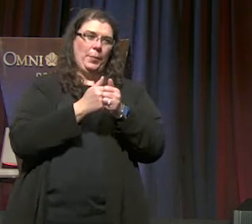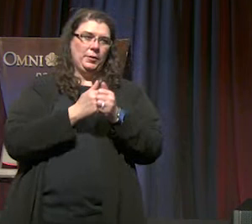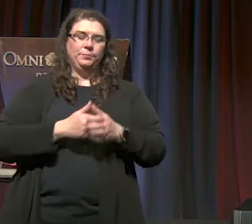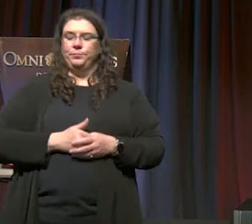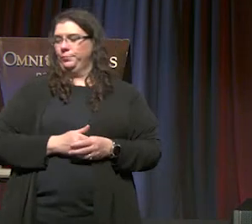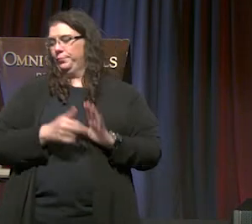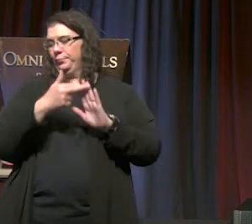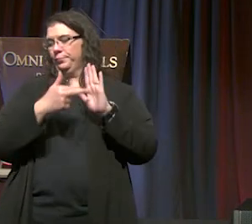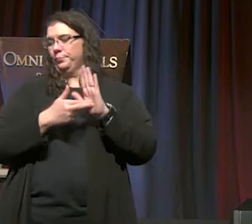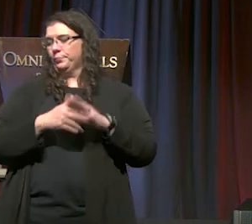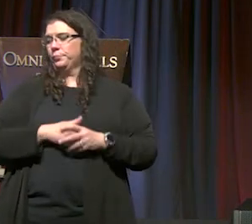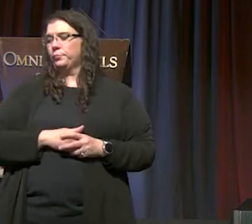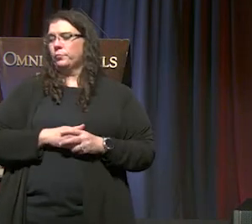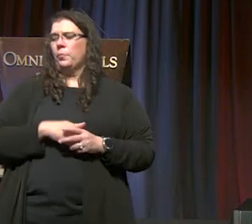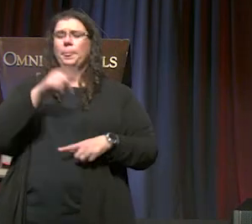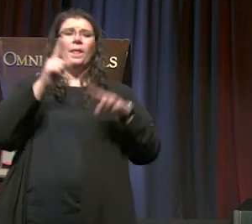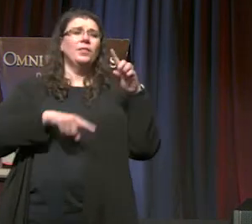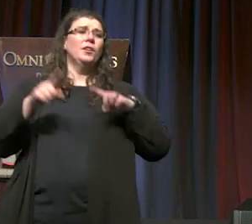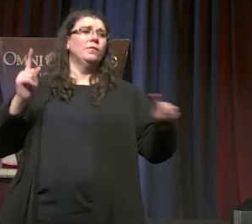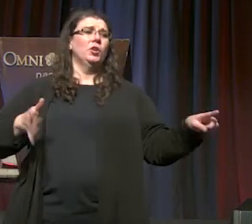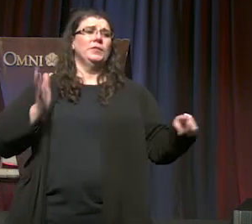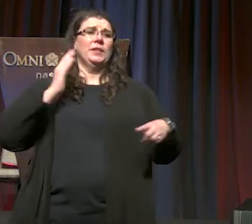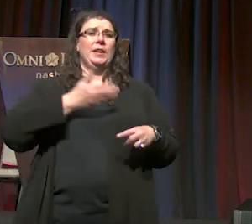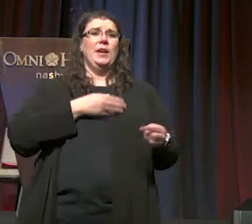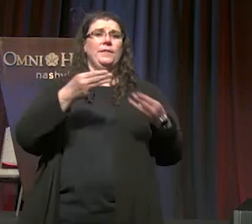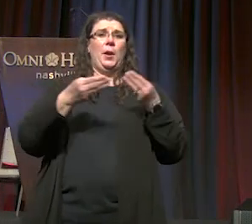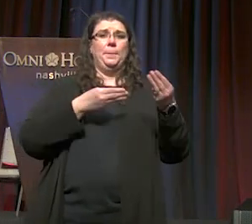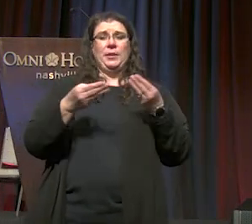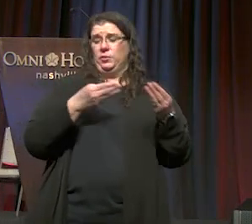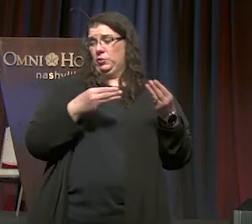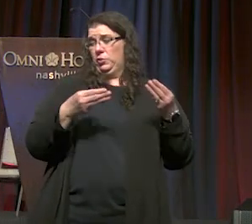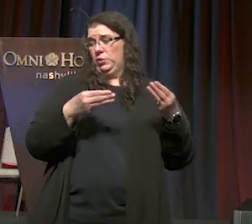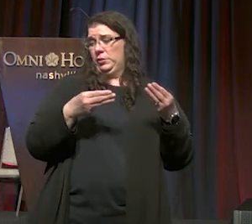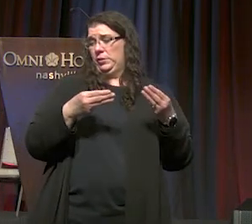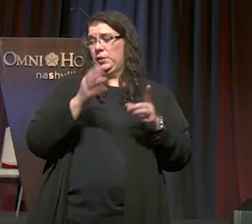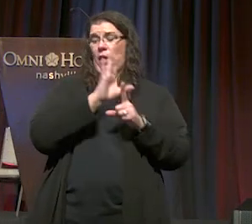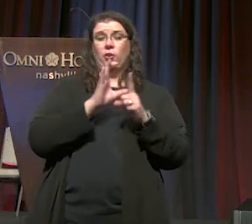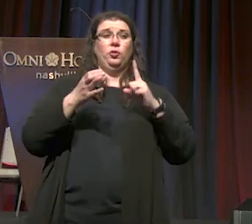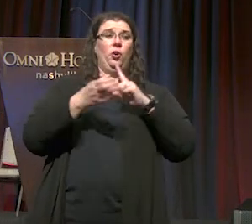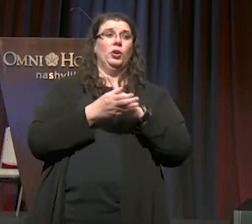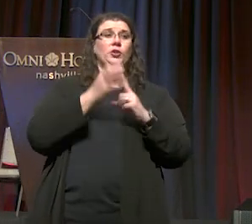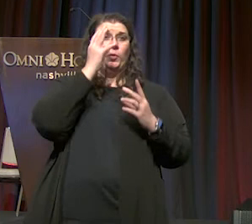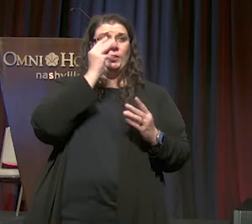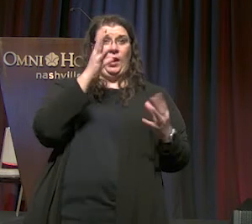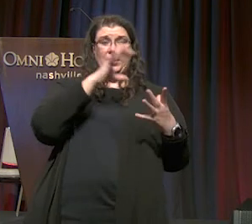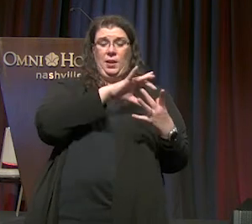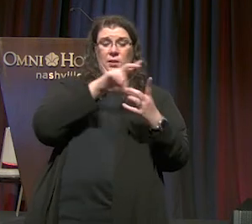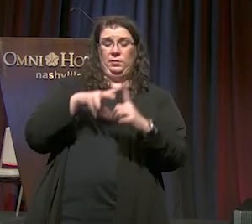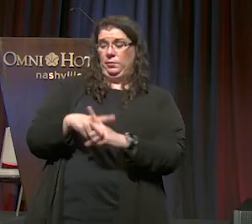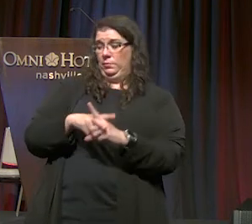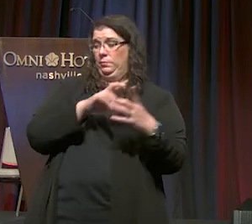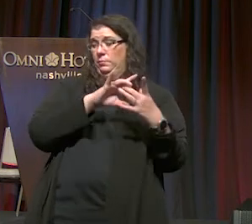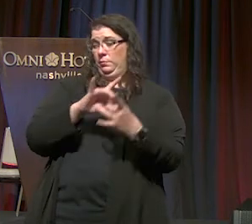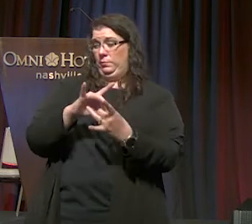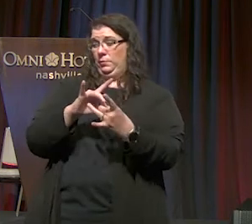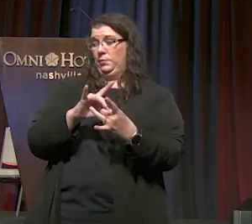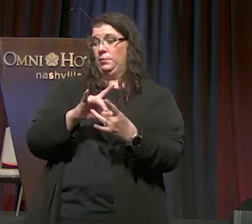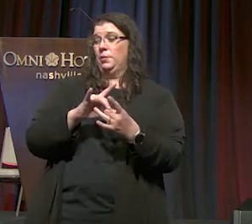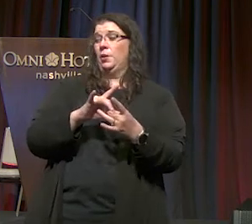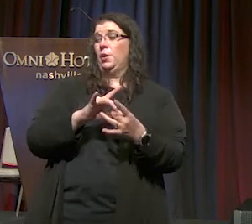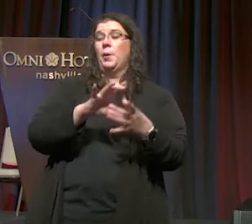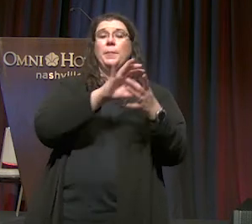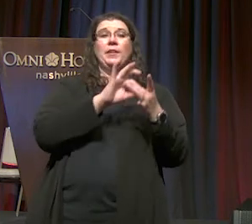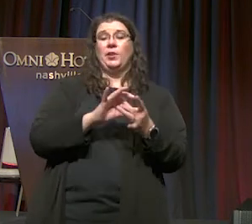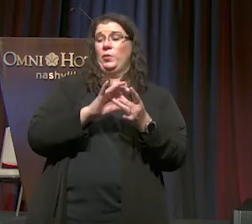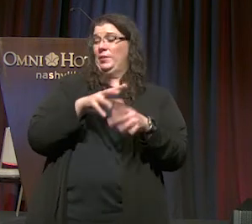Third, the diversity of our ministry and cultural context is real, but a unity rooted